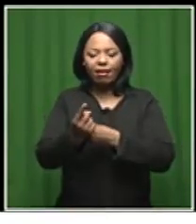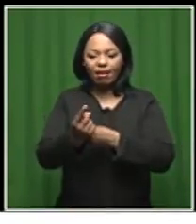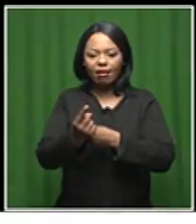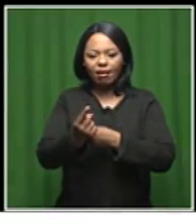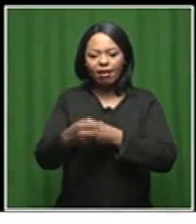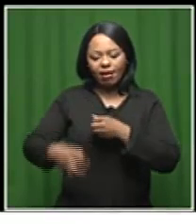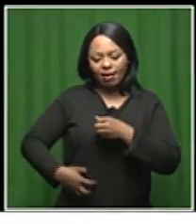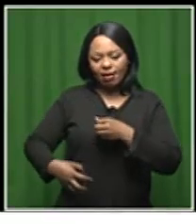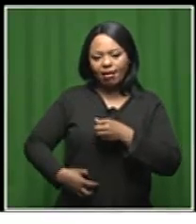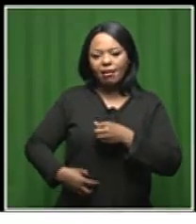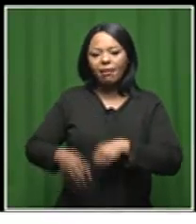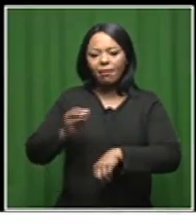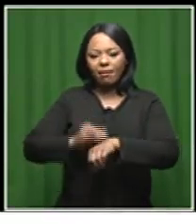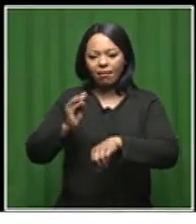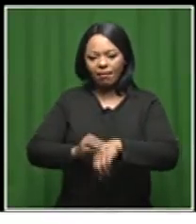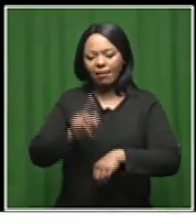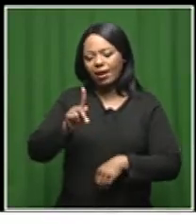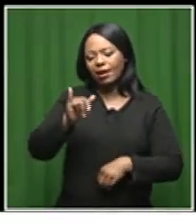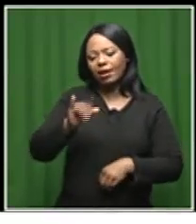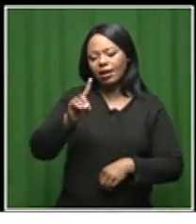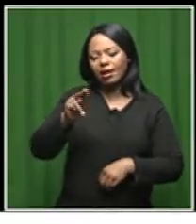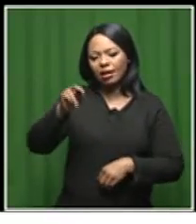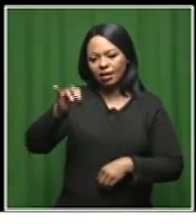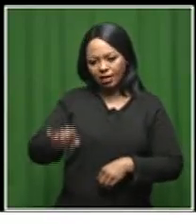recurrent infections.